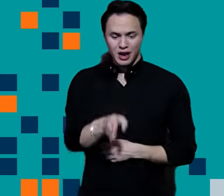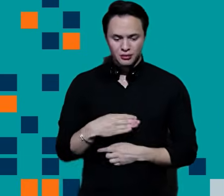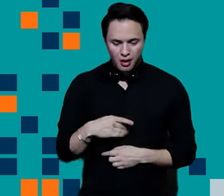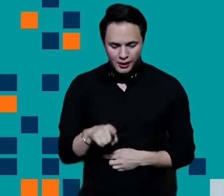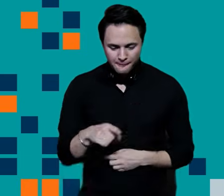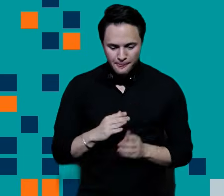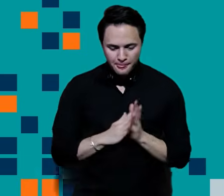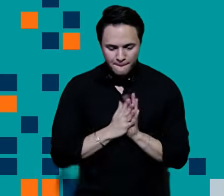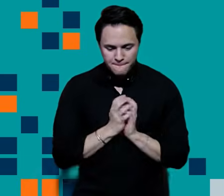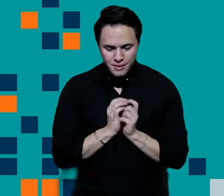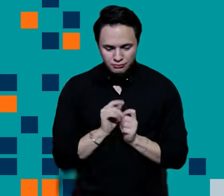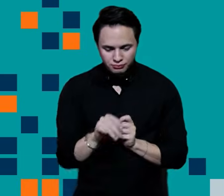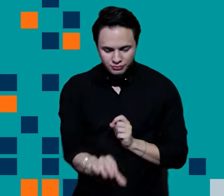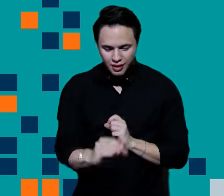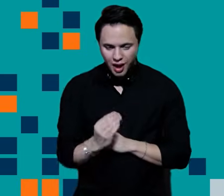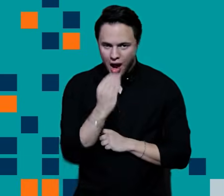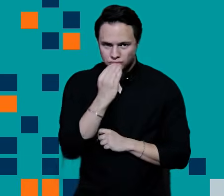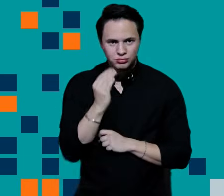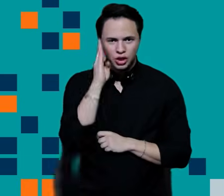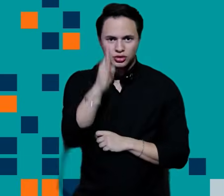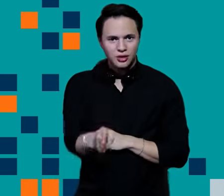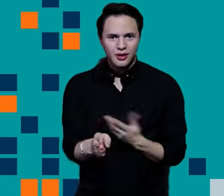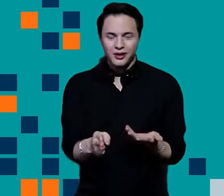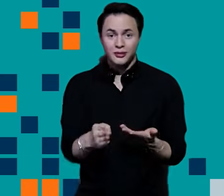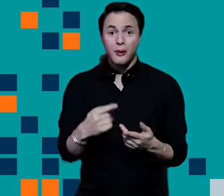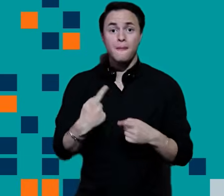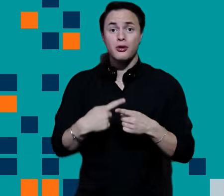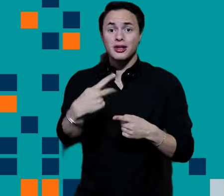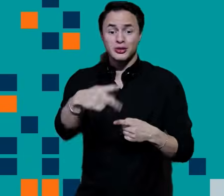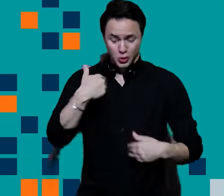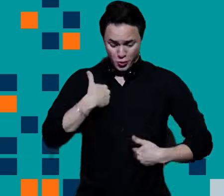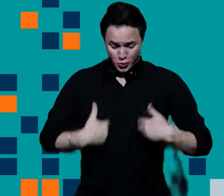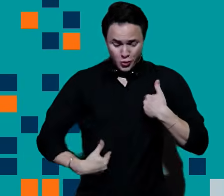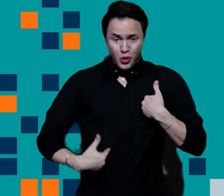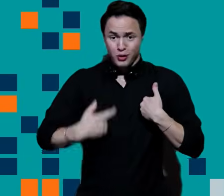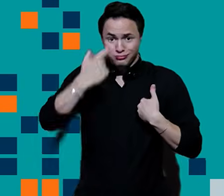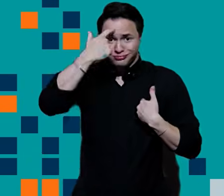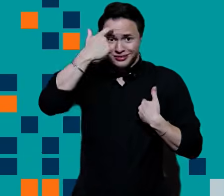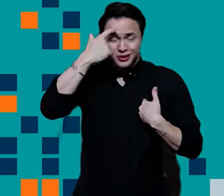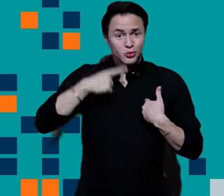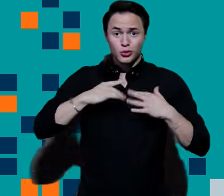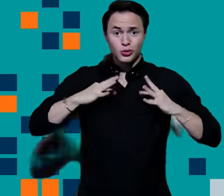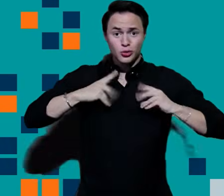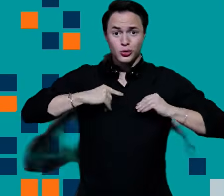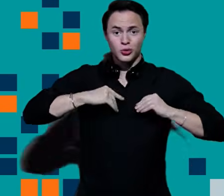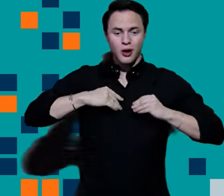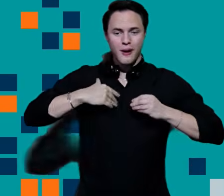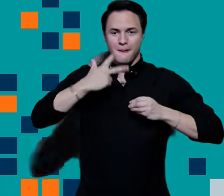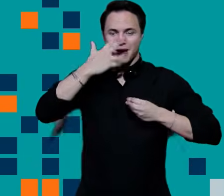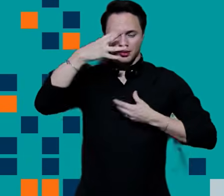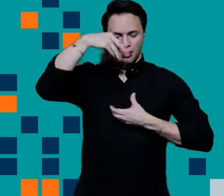what this does is it damages your body because of the ultra-processed nature